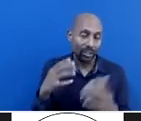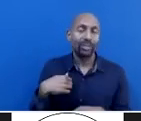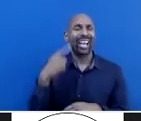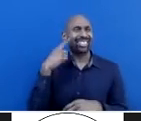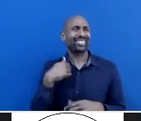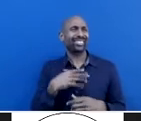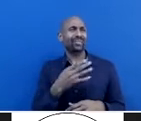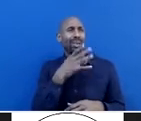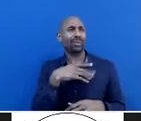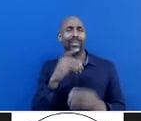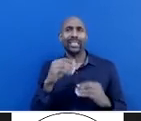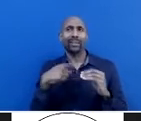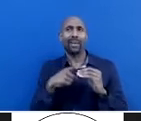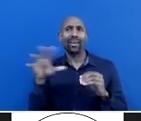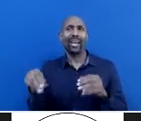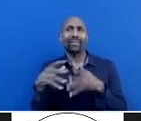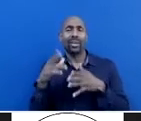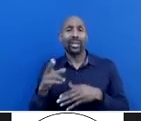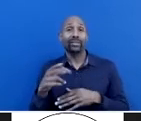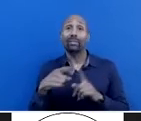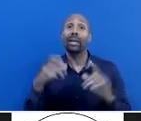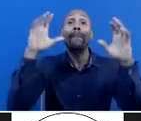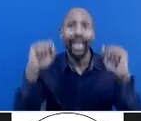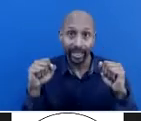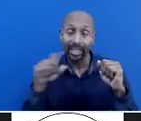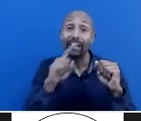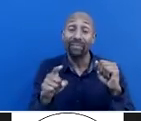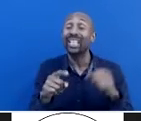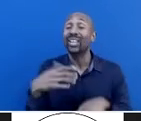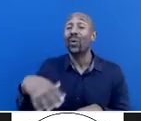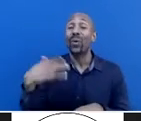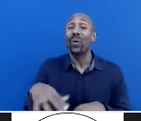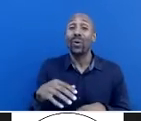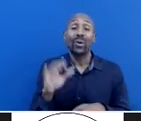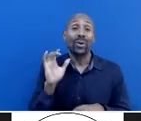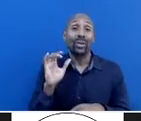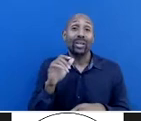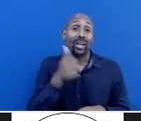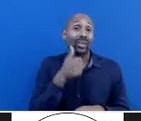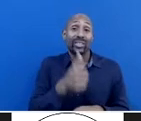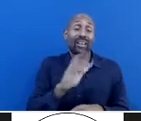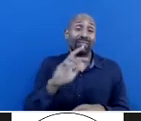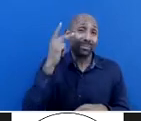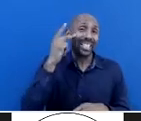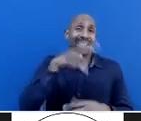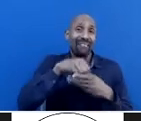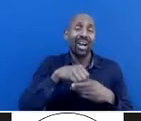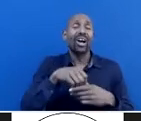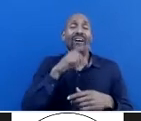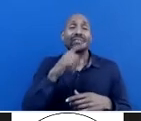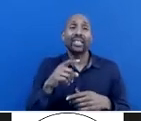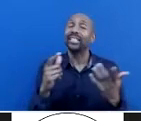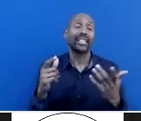amazing. One of the most kind of politically engaged, scholars I'd ever encountered. So she was giving a lecture